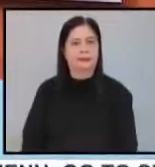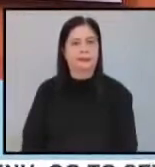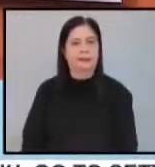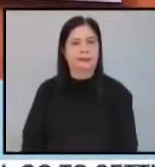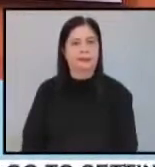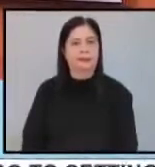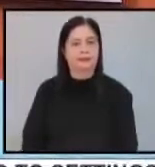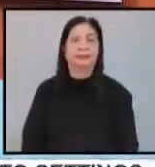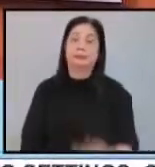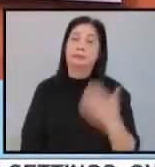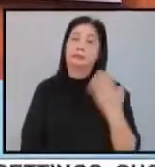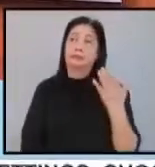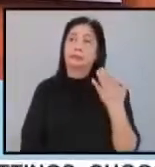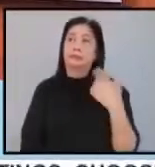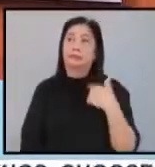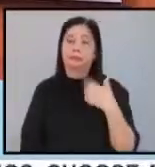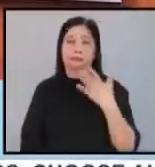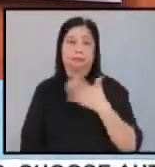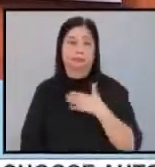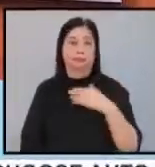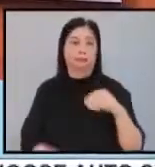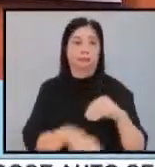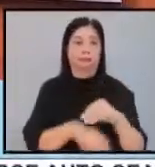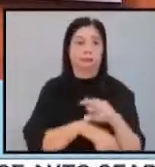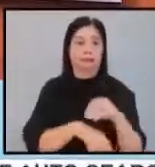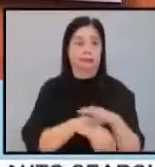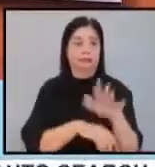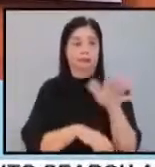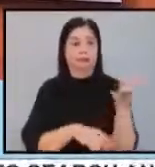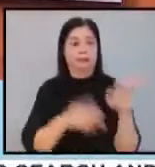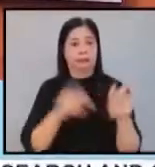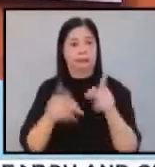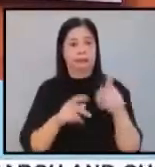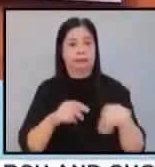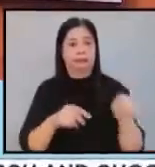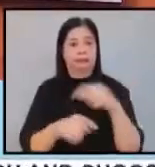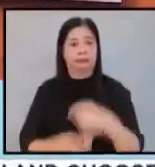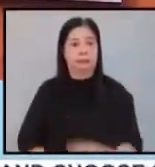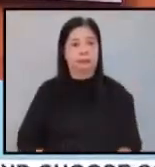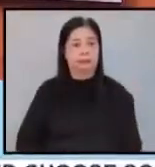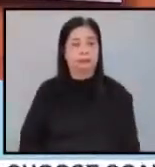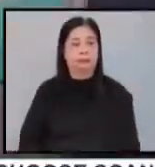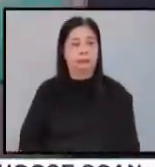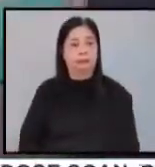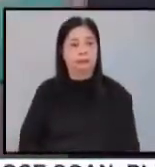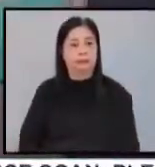Siguro ang payo ko lang sa mga kababayan natin is